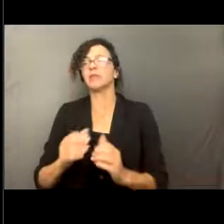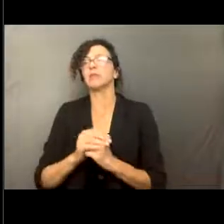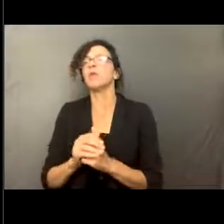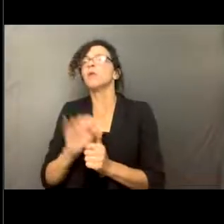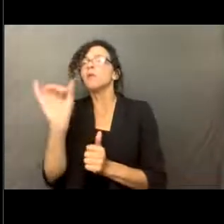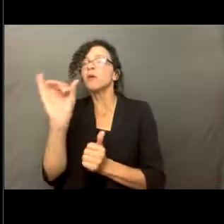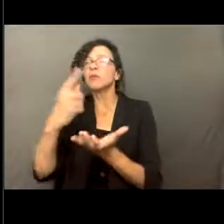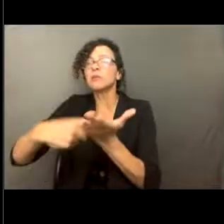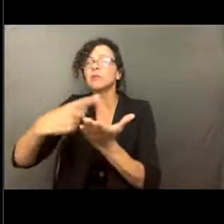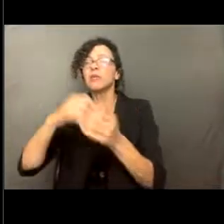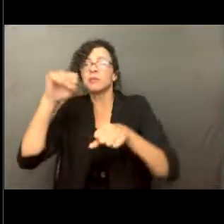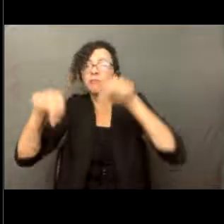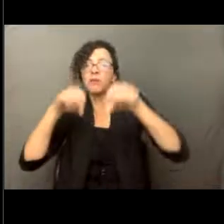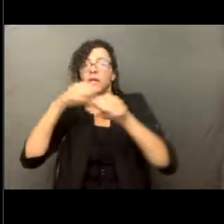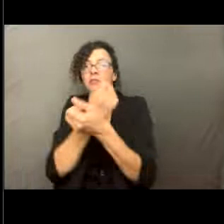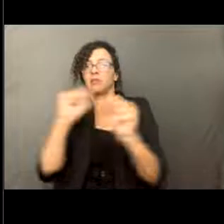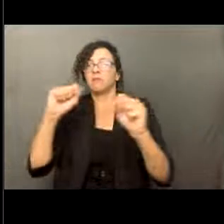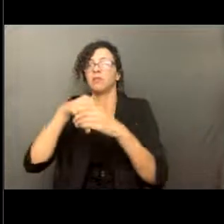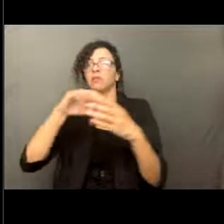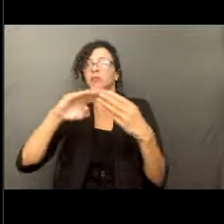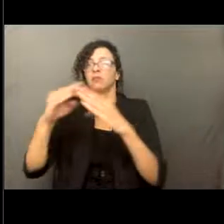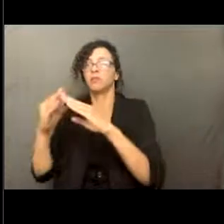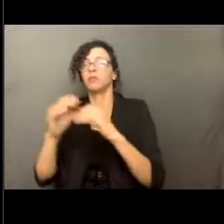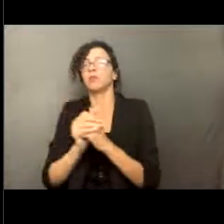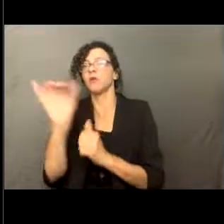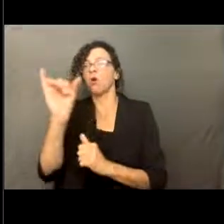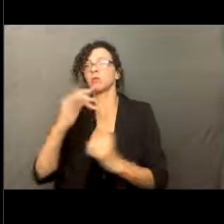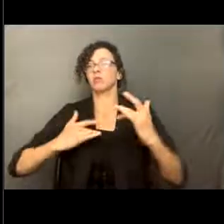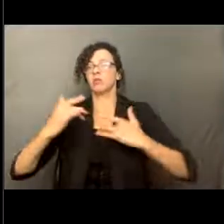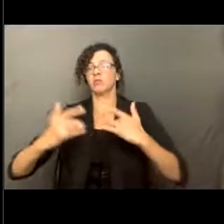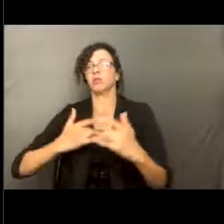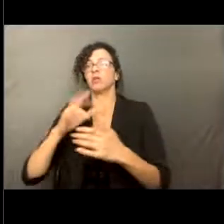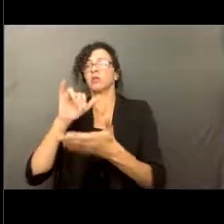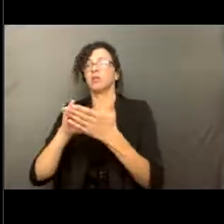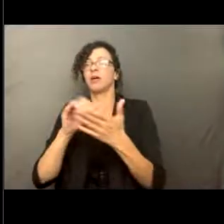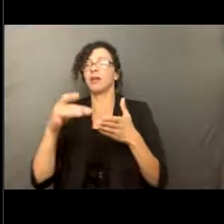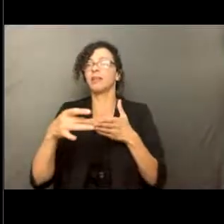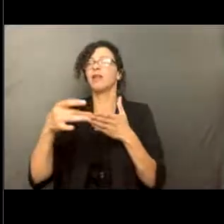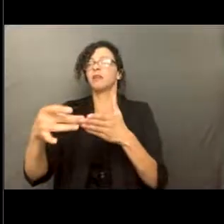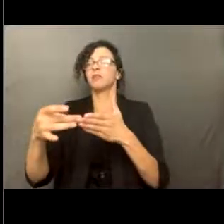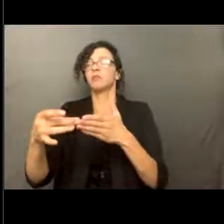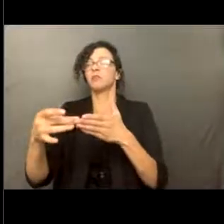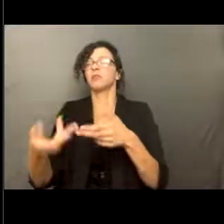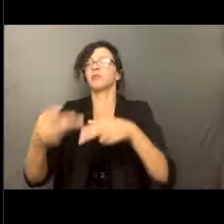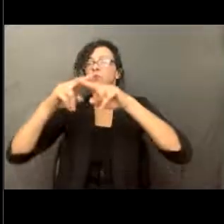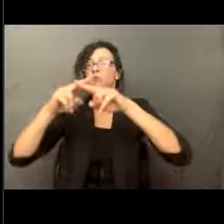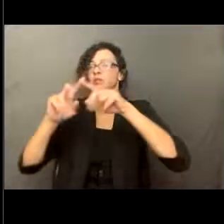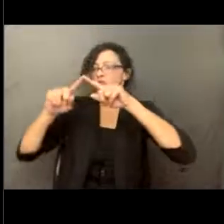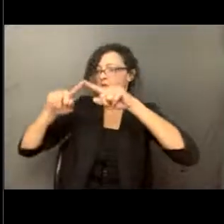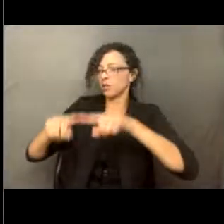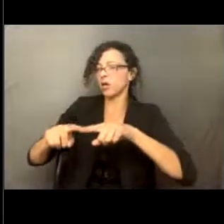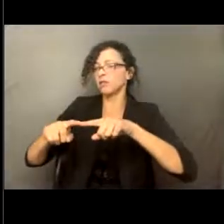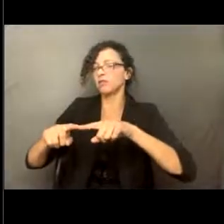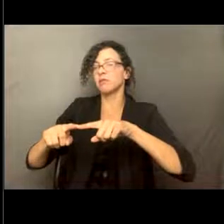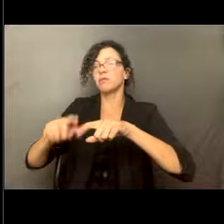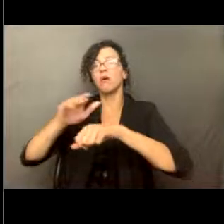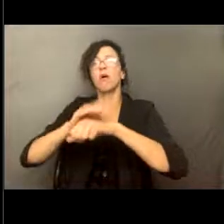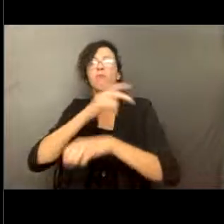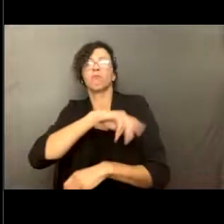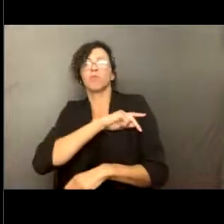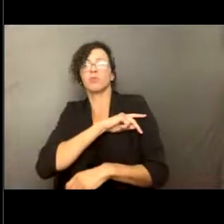also those concerns that led to increased reliance on personal vehicles that some of them may not